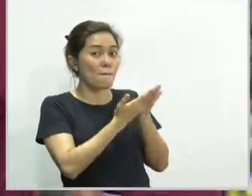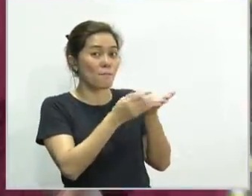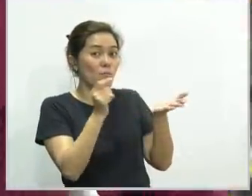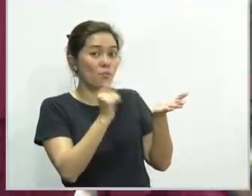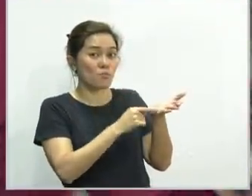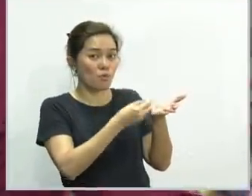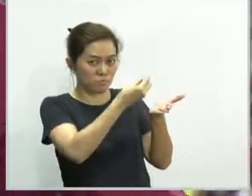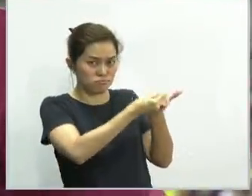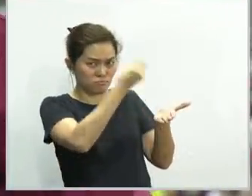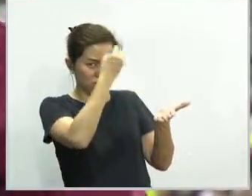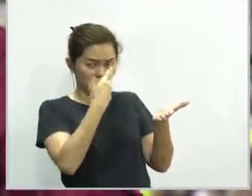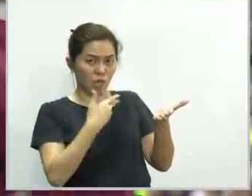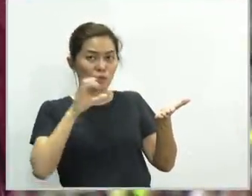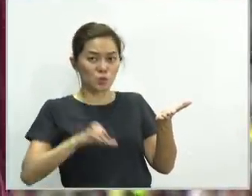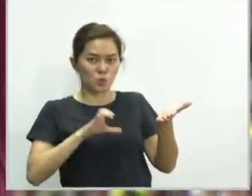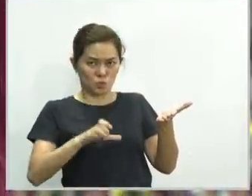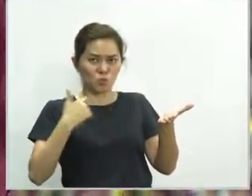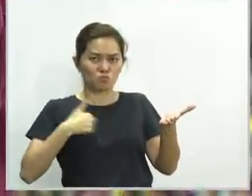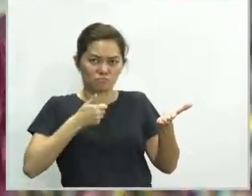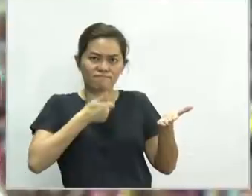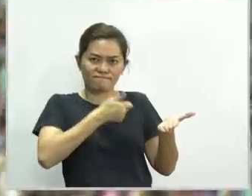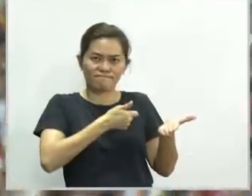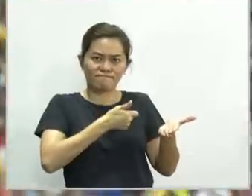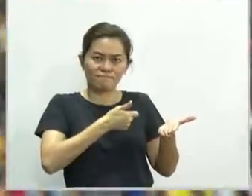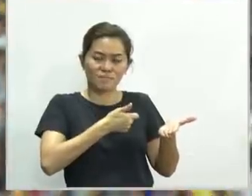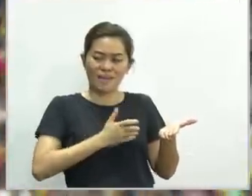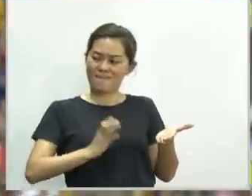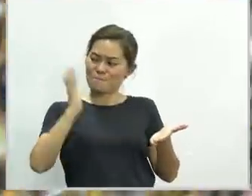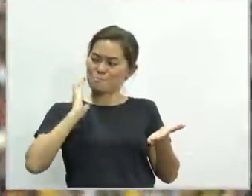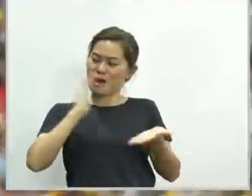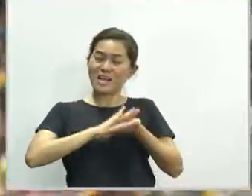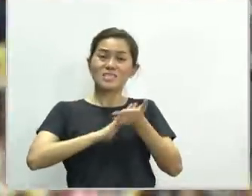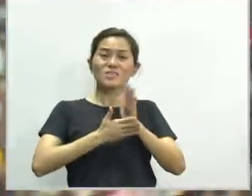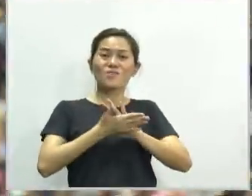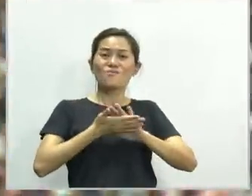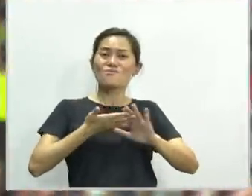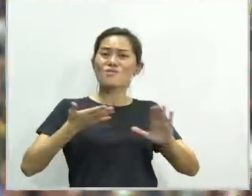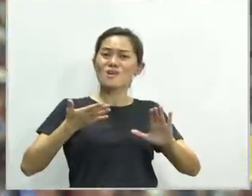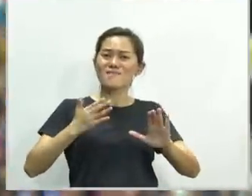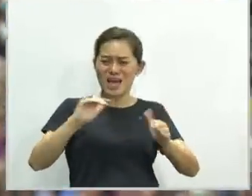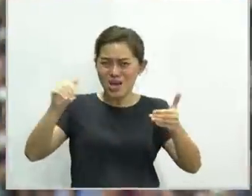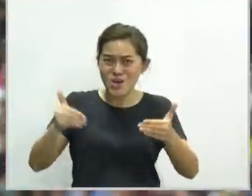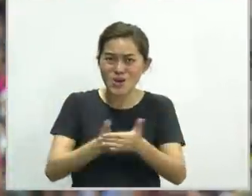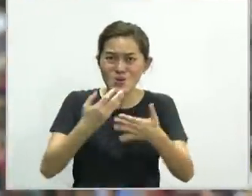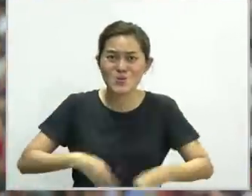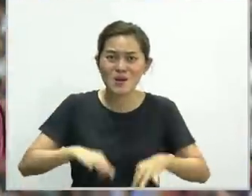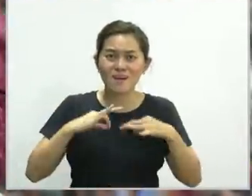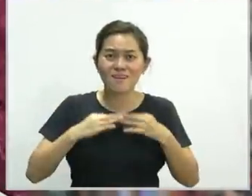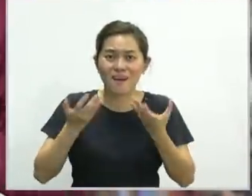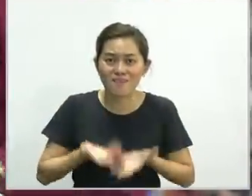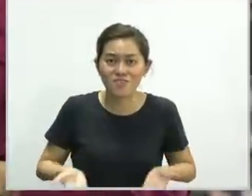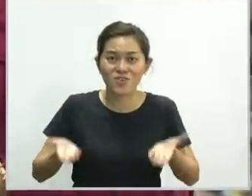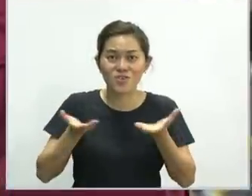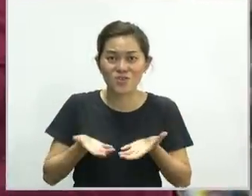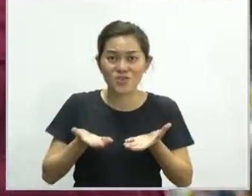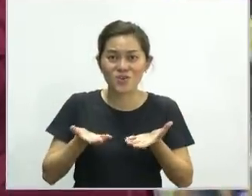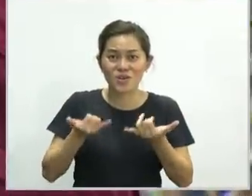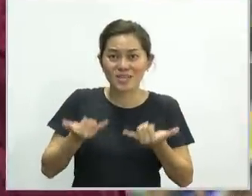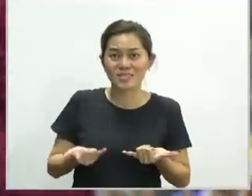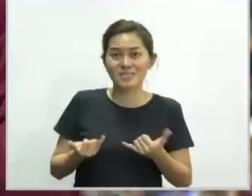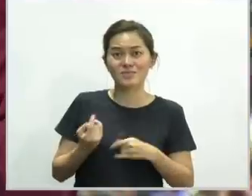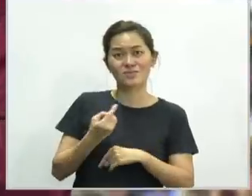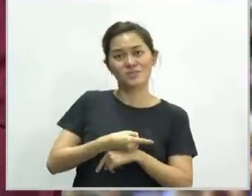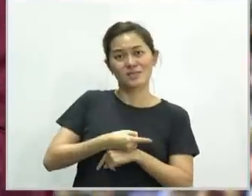instructs us to do. Forgiveness from the past, new life here